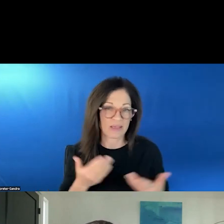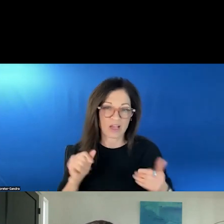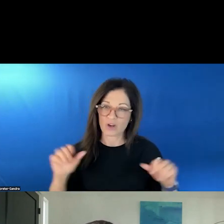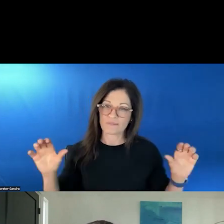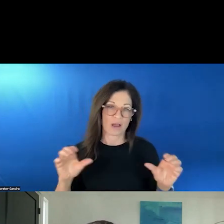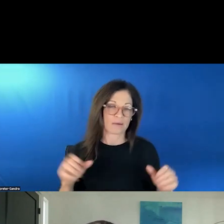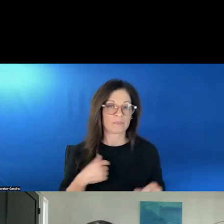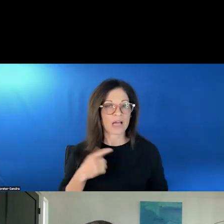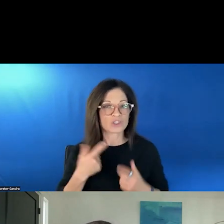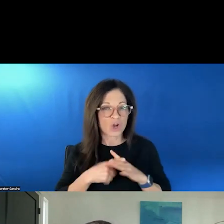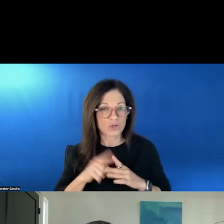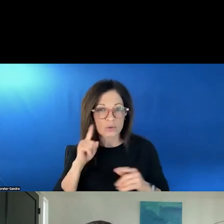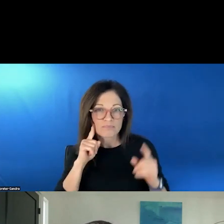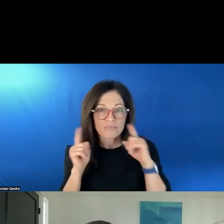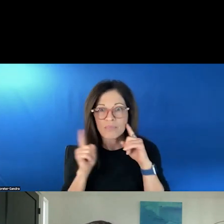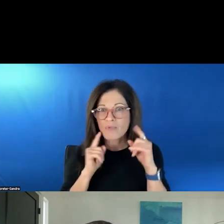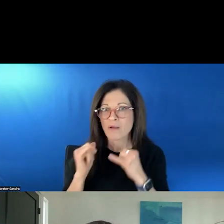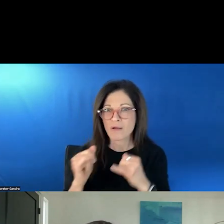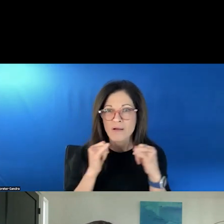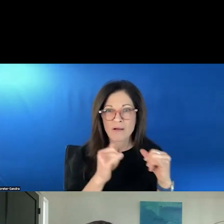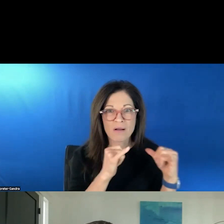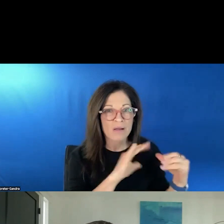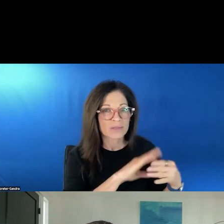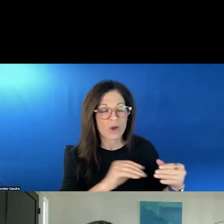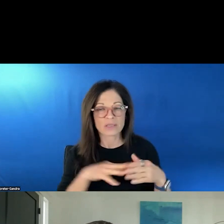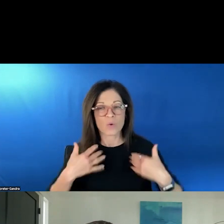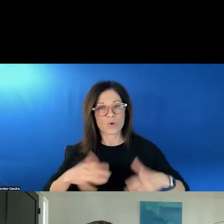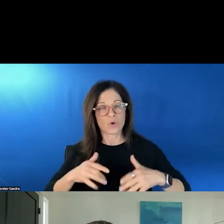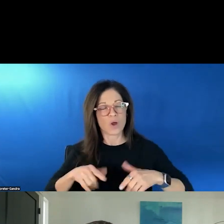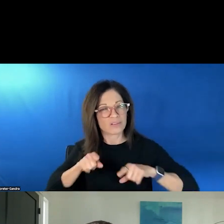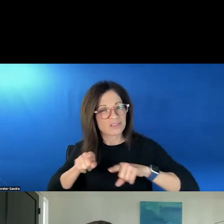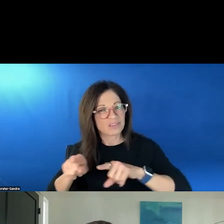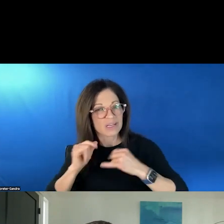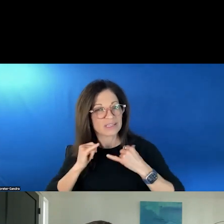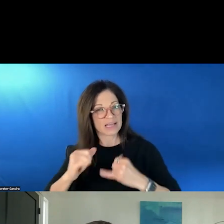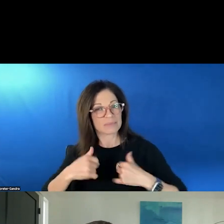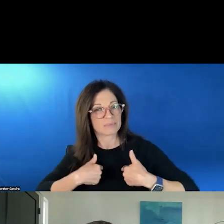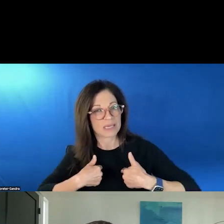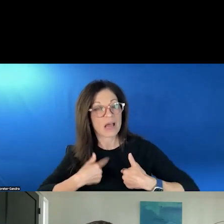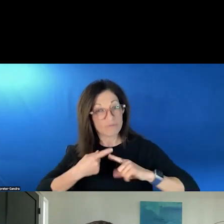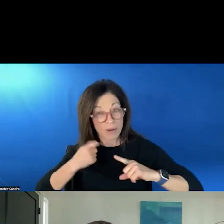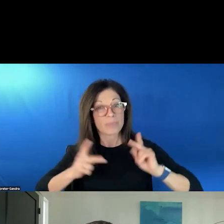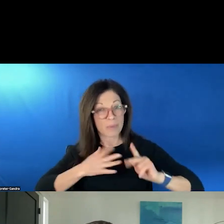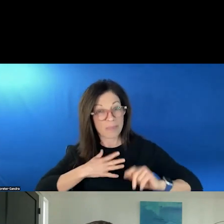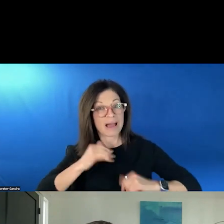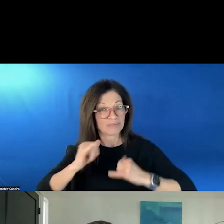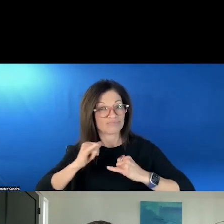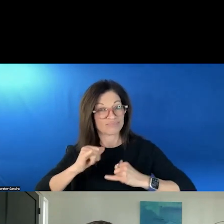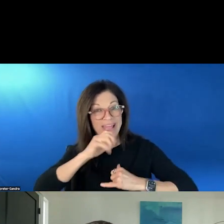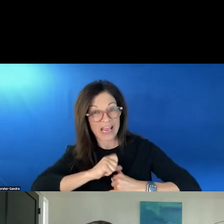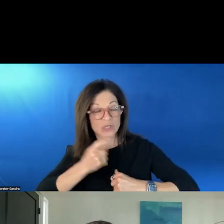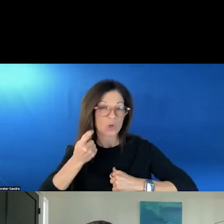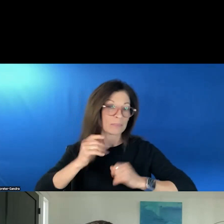hearing similar stories that were so, parallel to mine from people my age, a little older than my